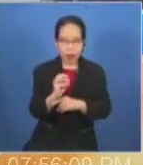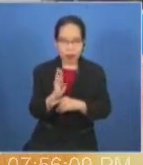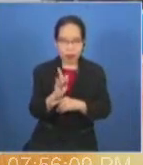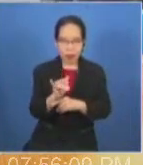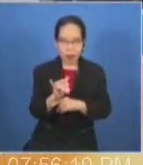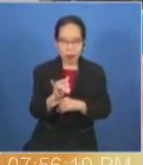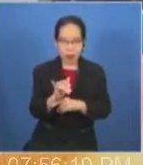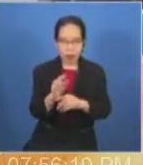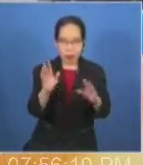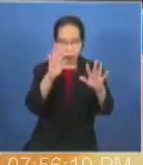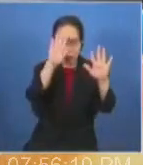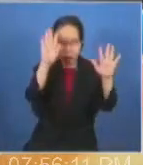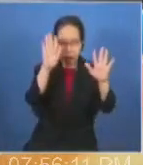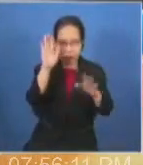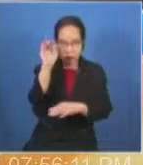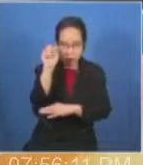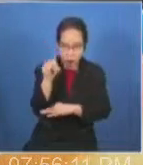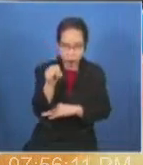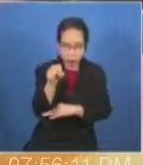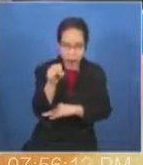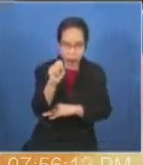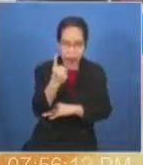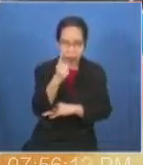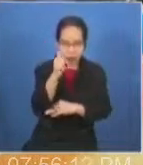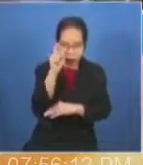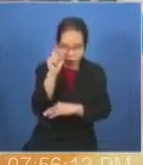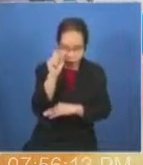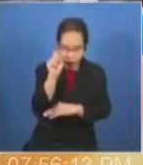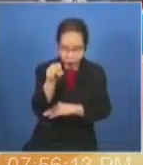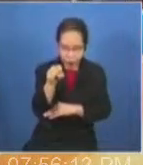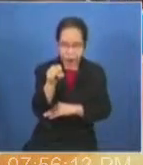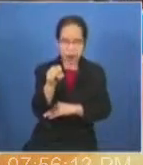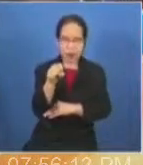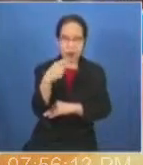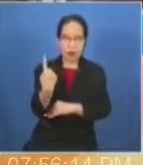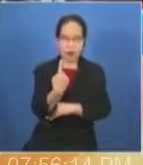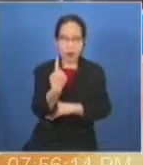Makatangay. I wondered why he was always bent over.